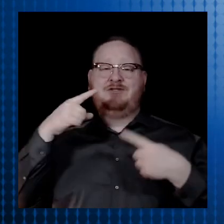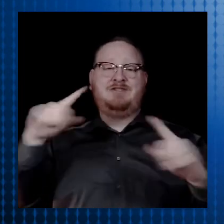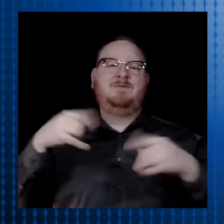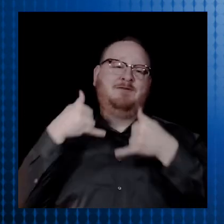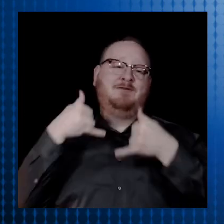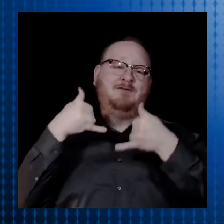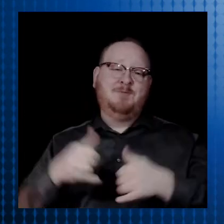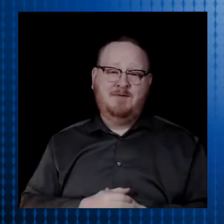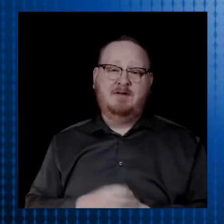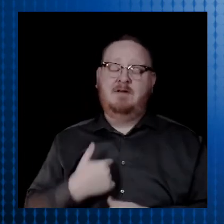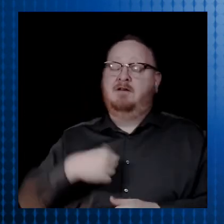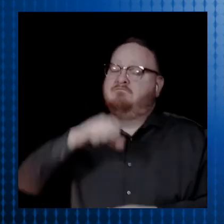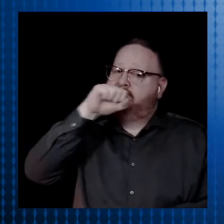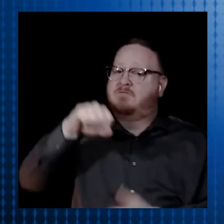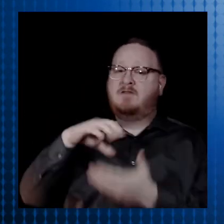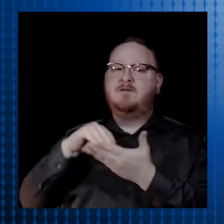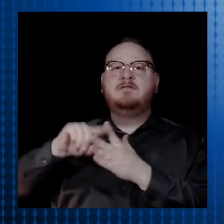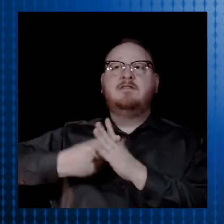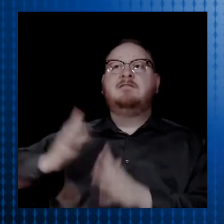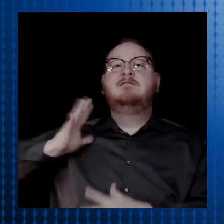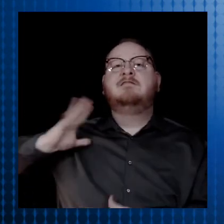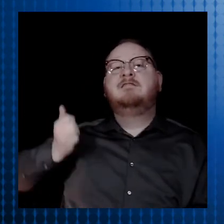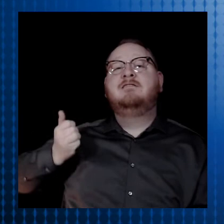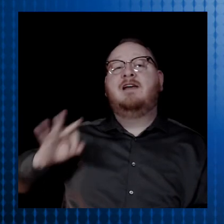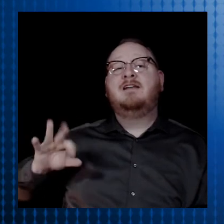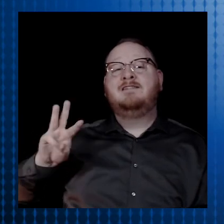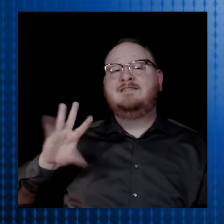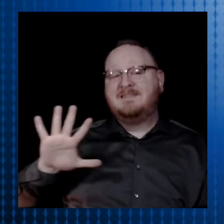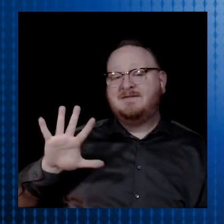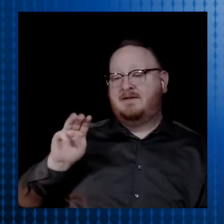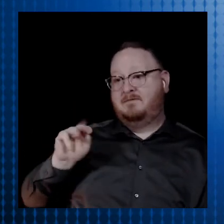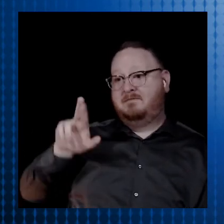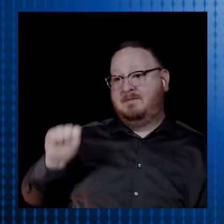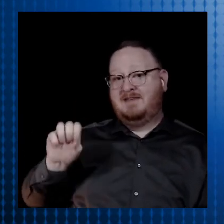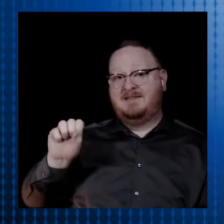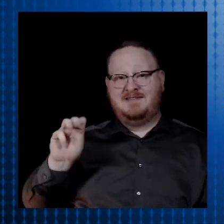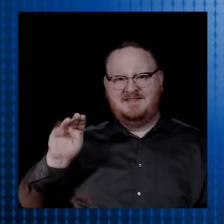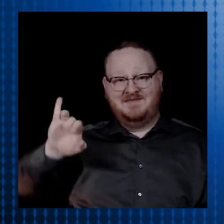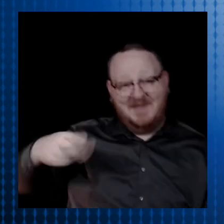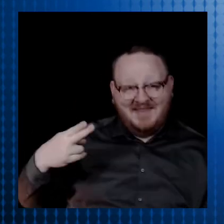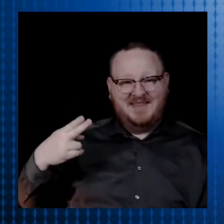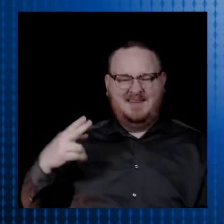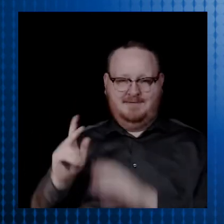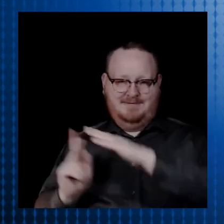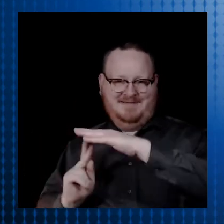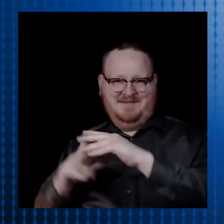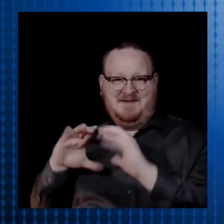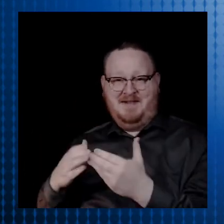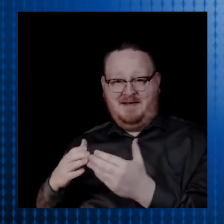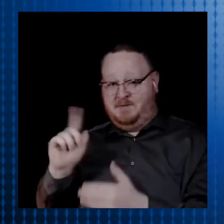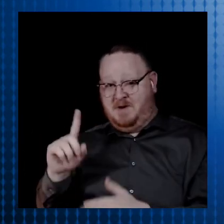for learning started in 1965 in Mrs. Smith's kindergarten classroom at